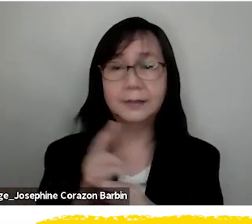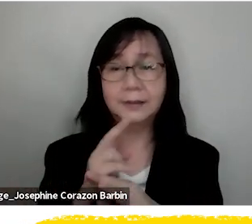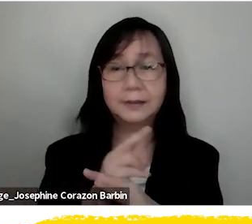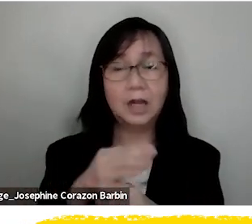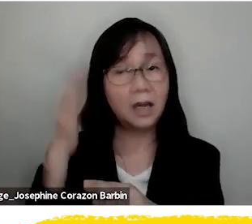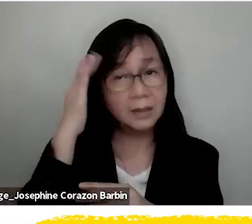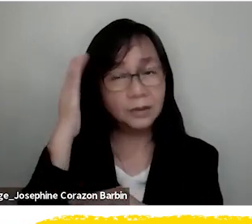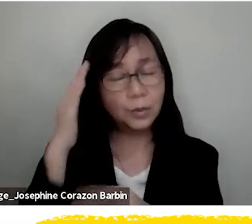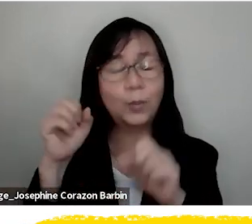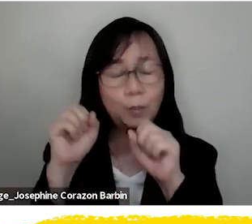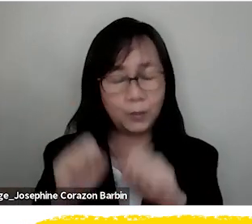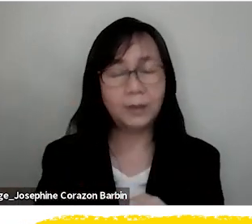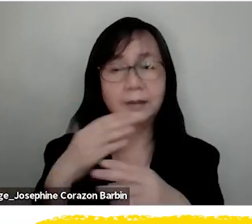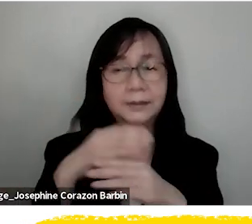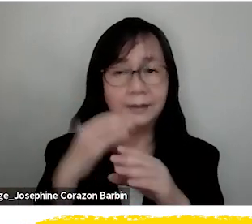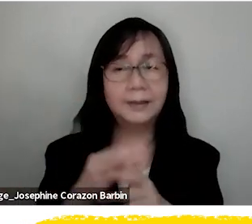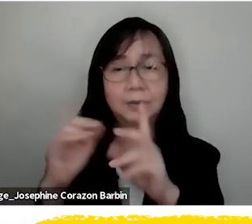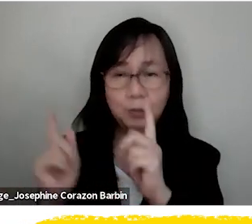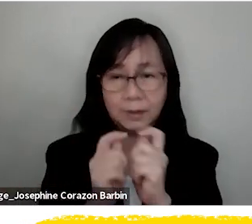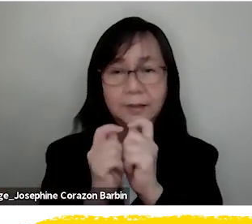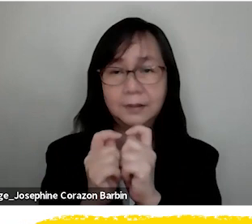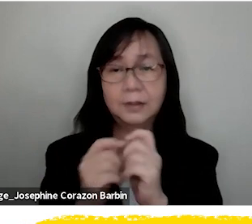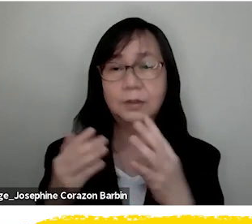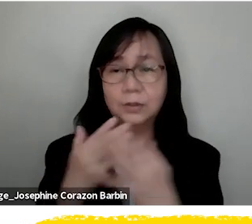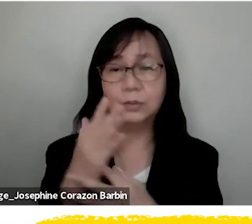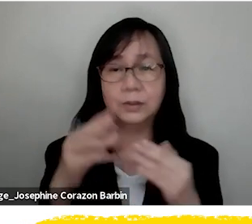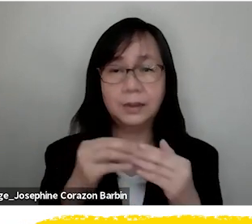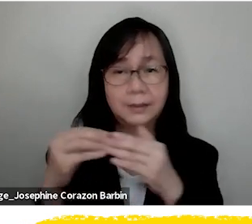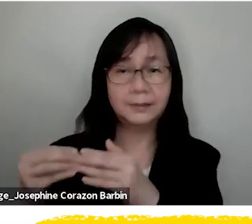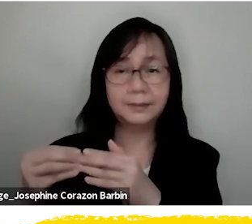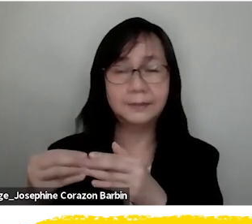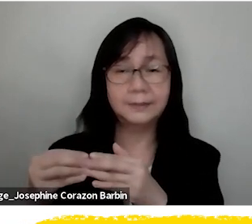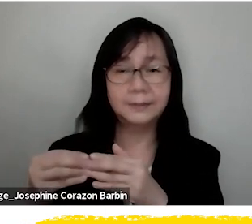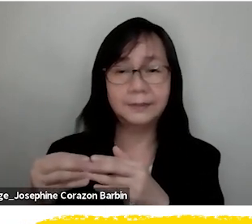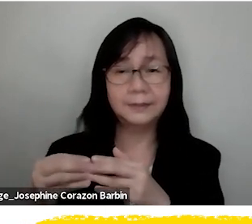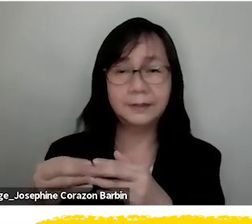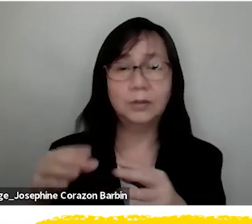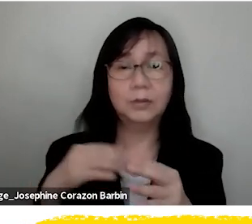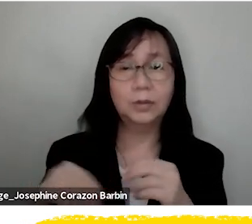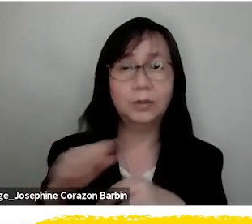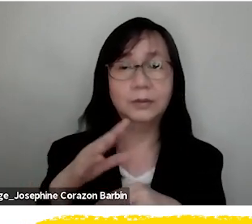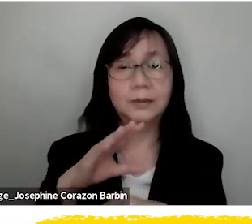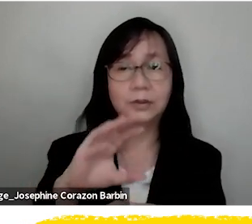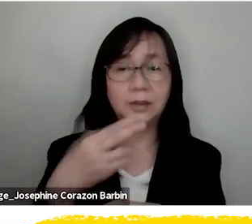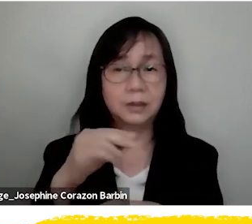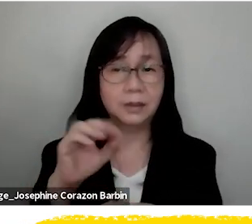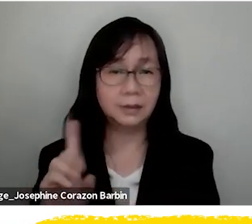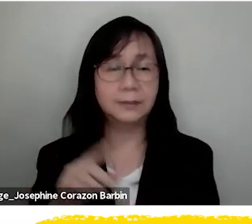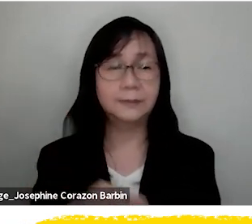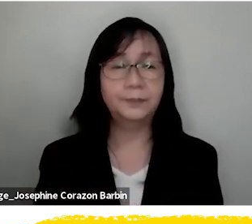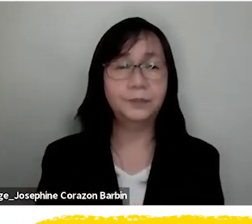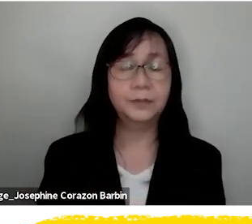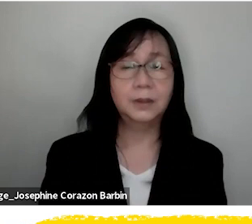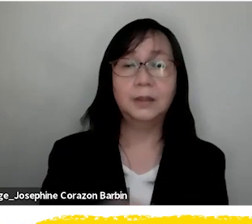knowledge that we can create together through the guide around the rights of child human rights defenders. We've also used